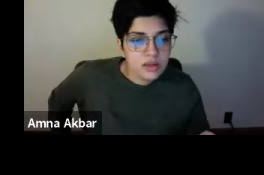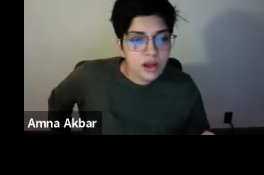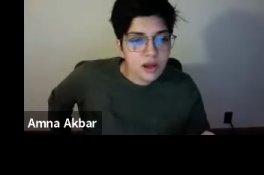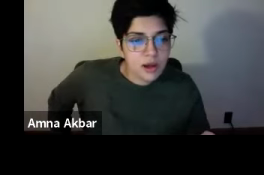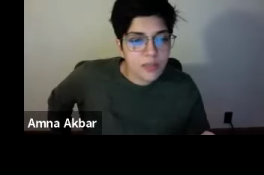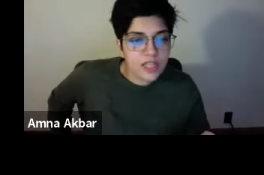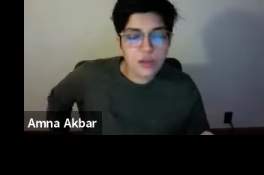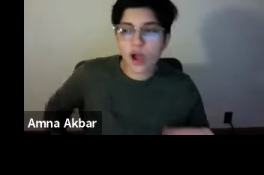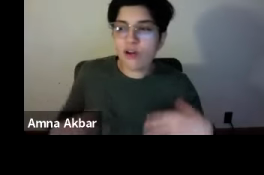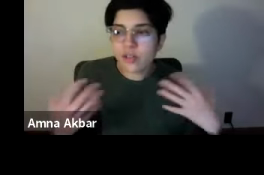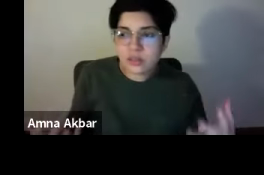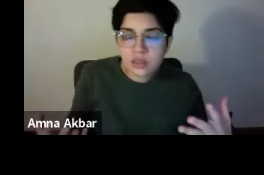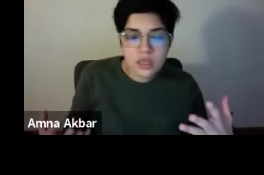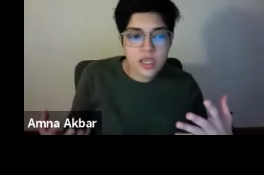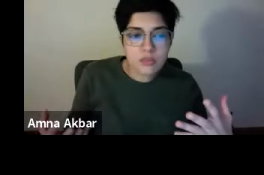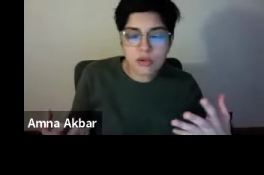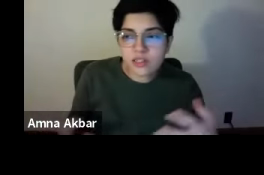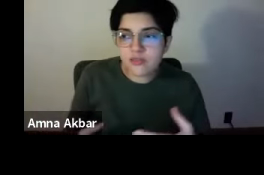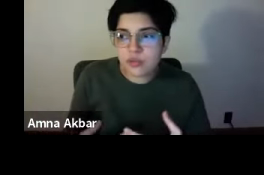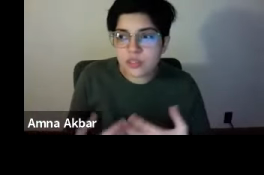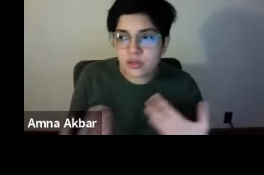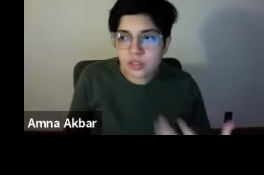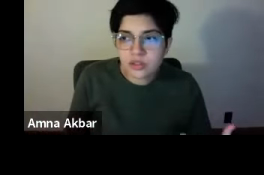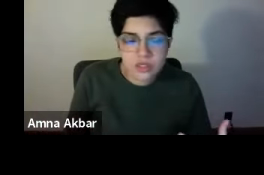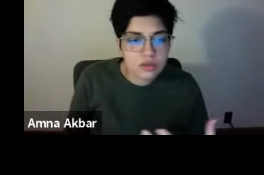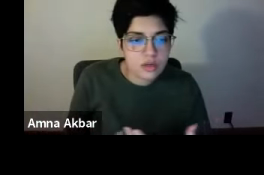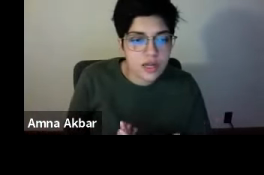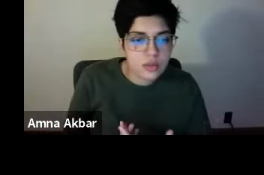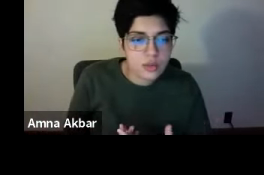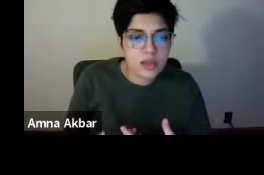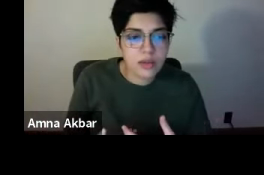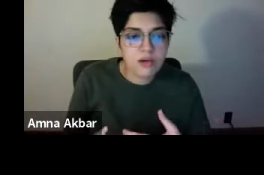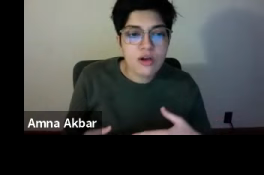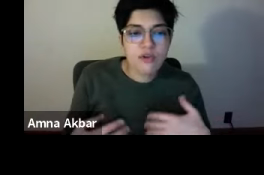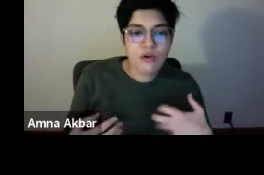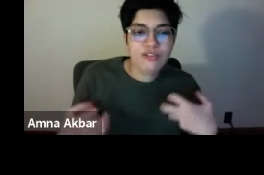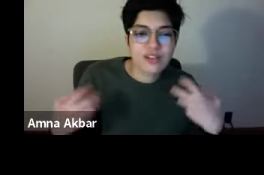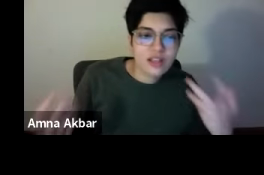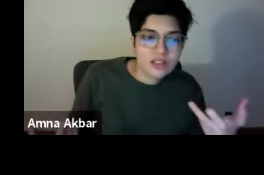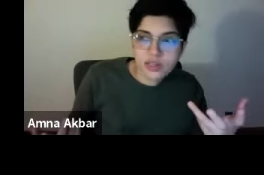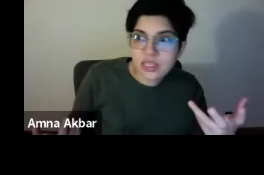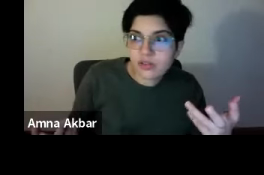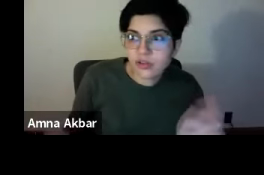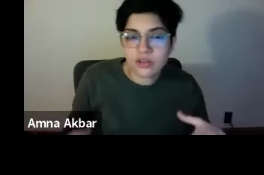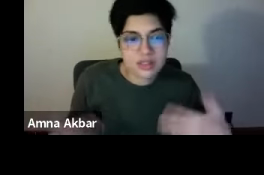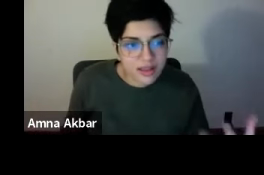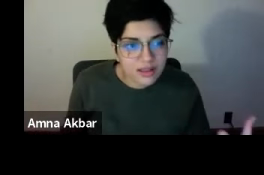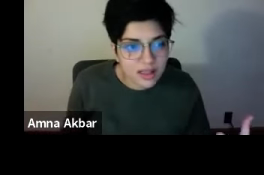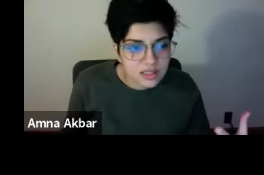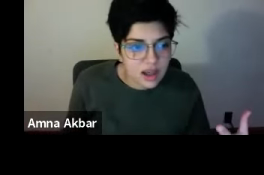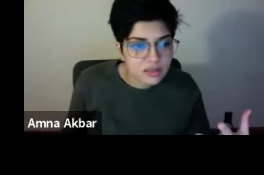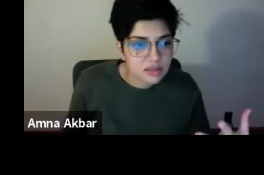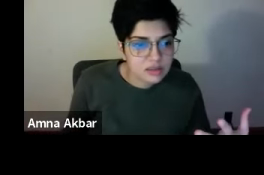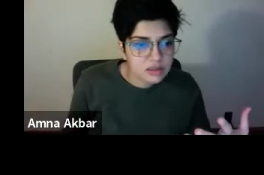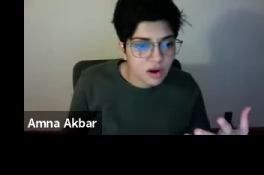limited. And so we often, in progressive movements in racial justice organizing, we think about voting for the lesser evil or the slightly